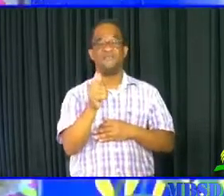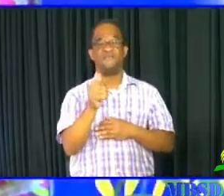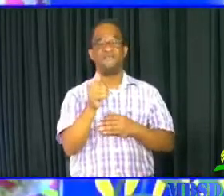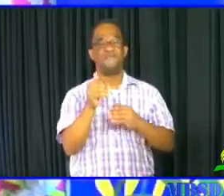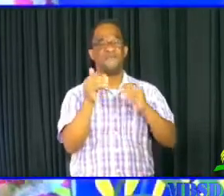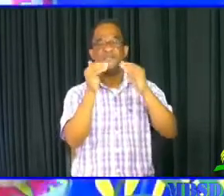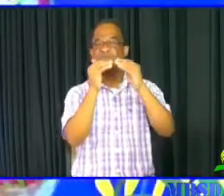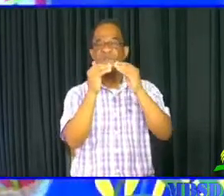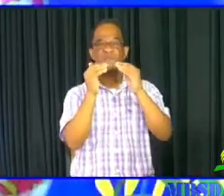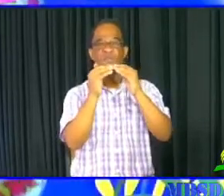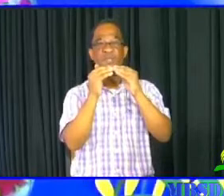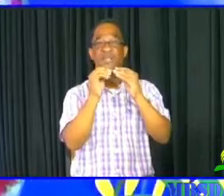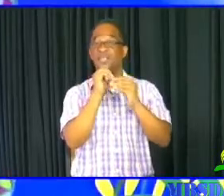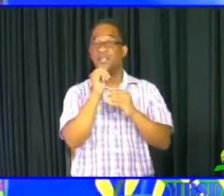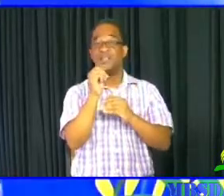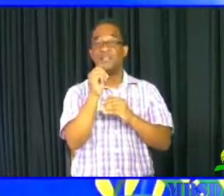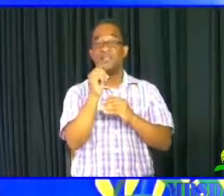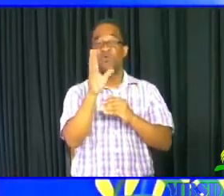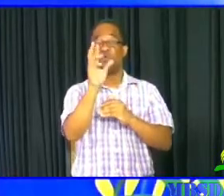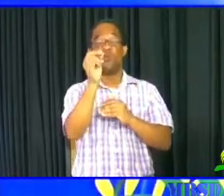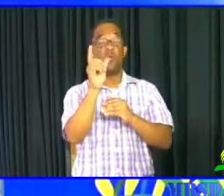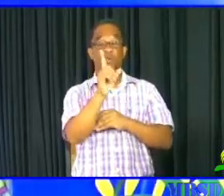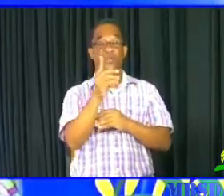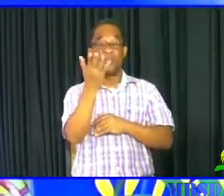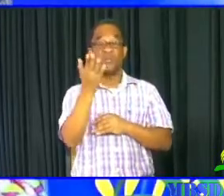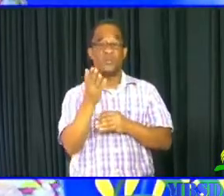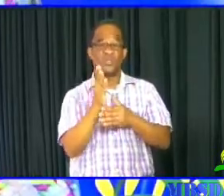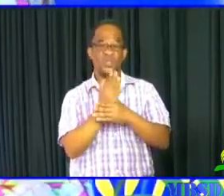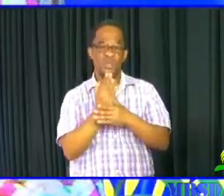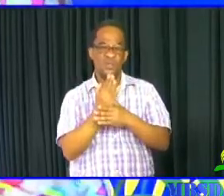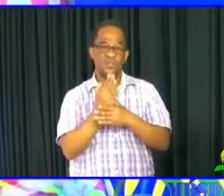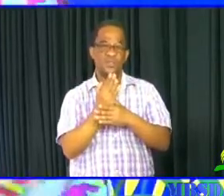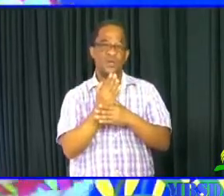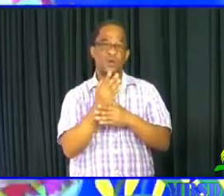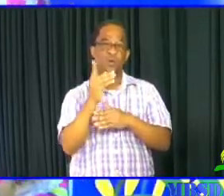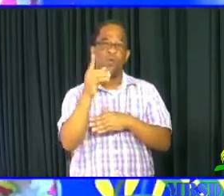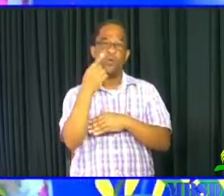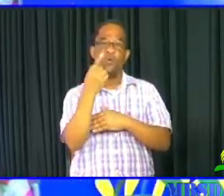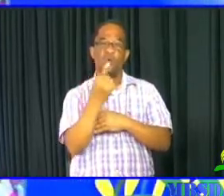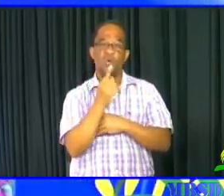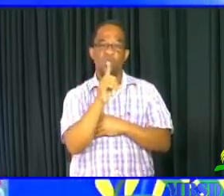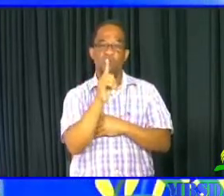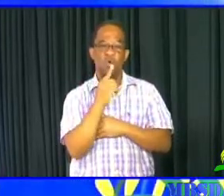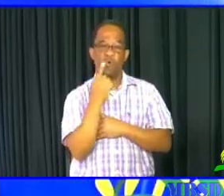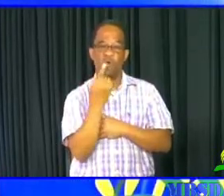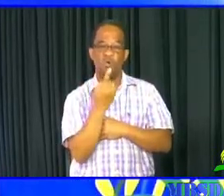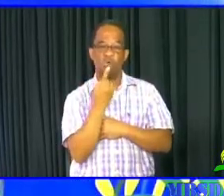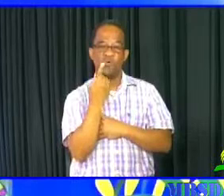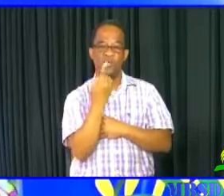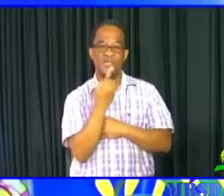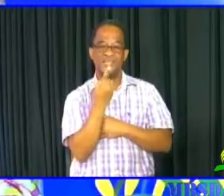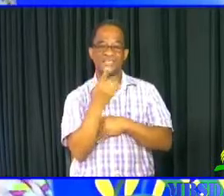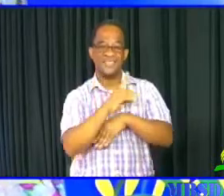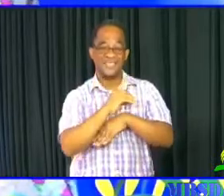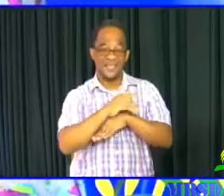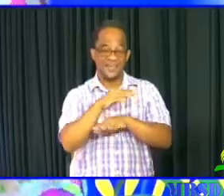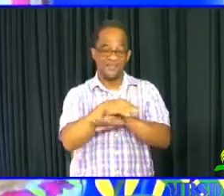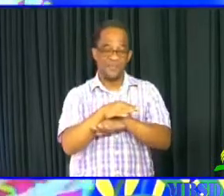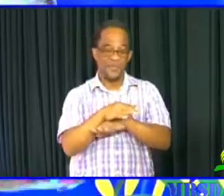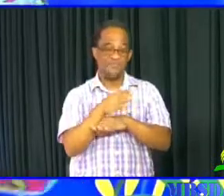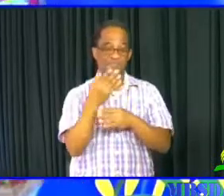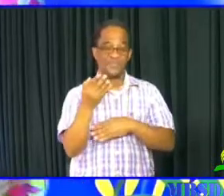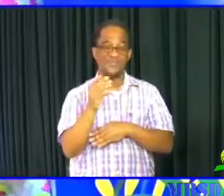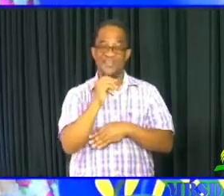Share all those lonely days and nights, and things just won't turn out